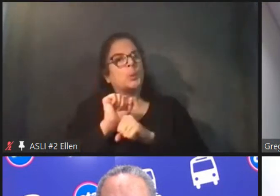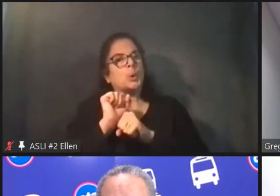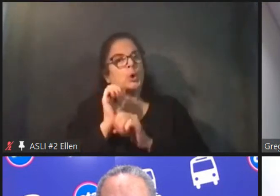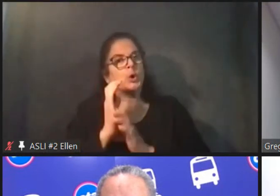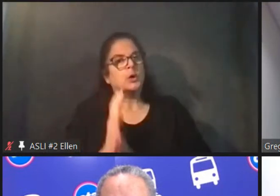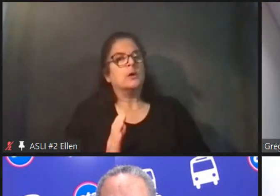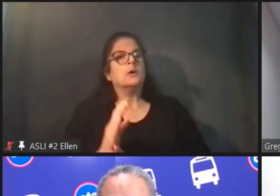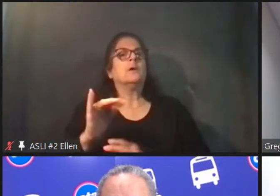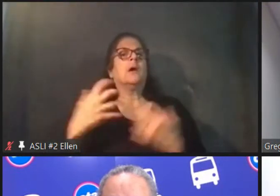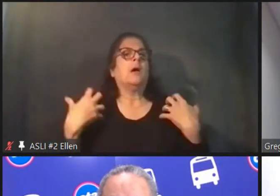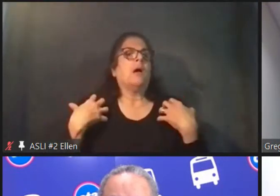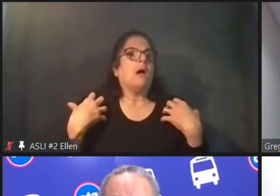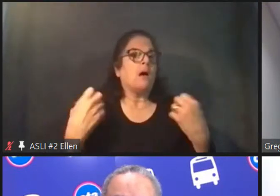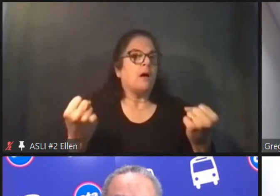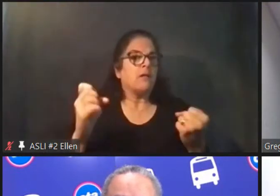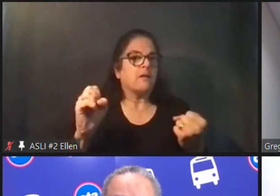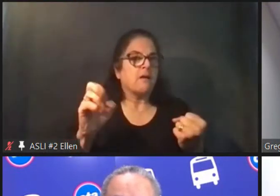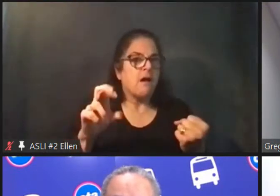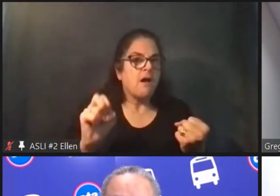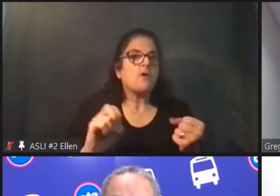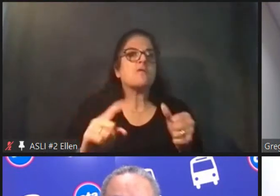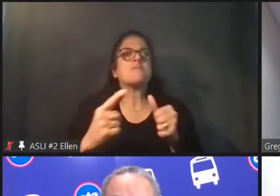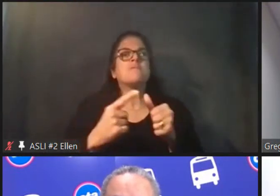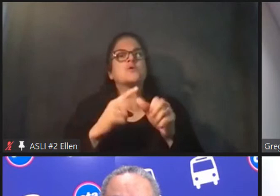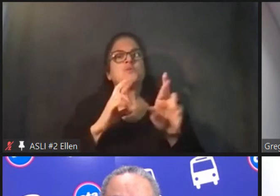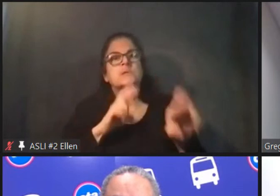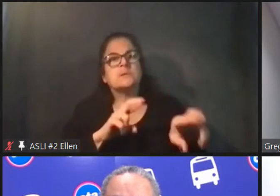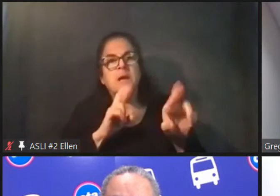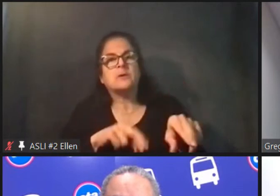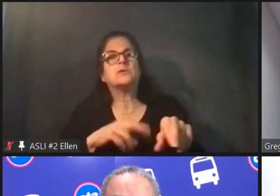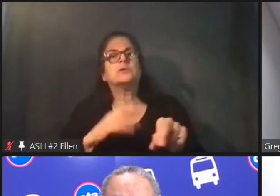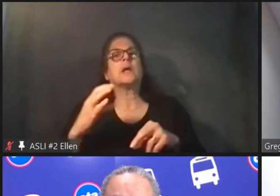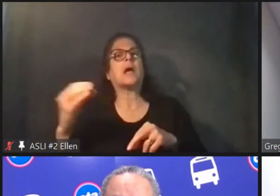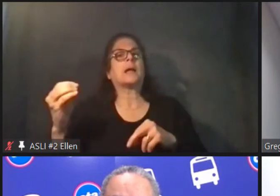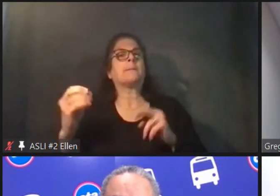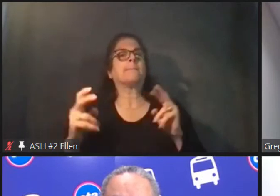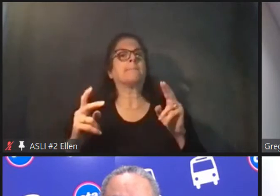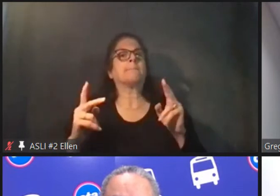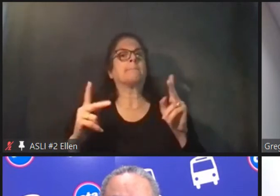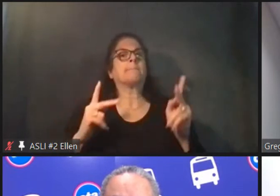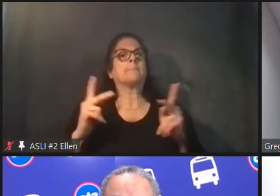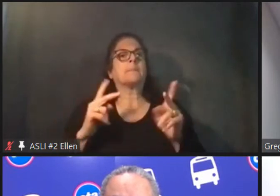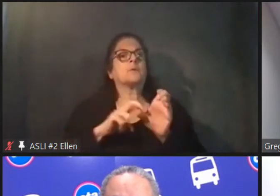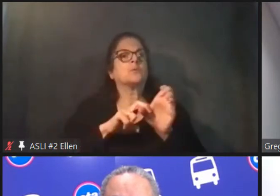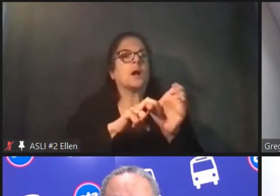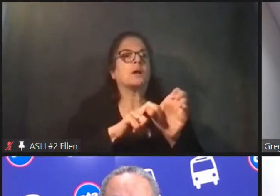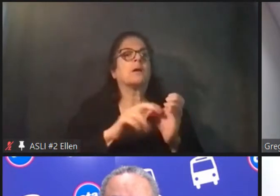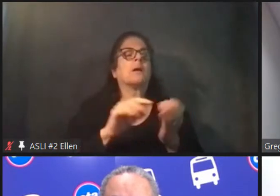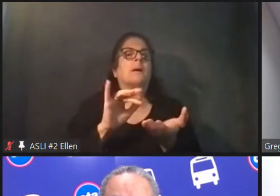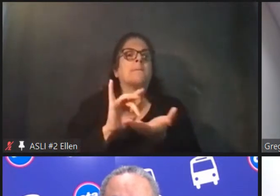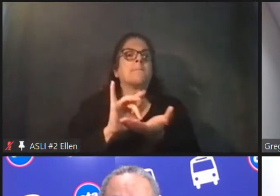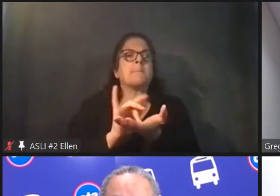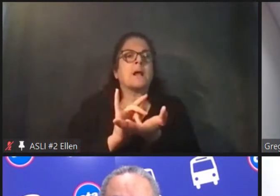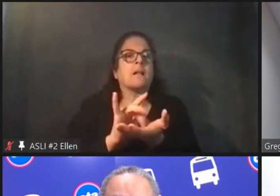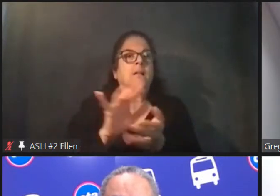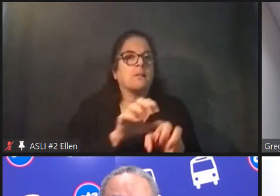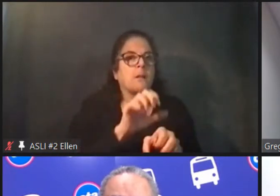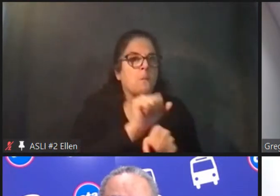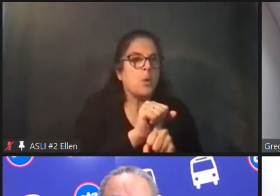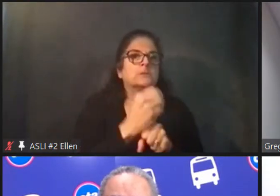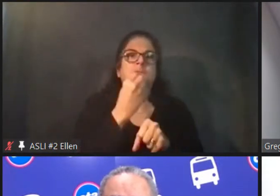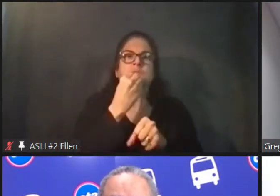and first responders and riders traveling for essential purposes like medical appointments, grocery